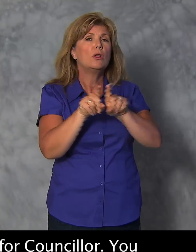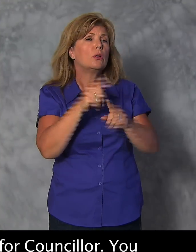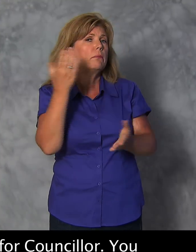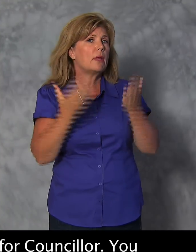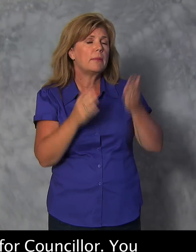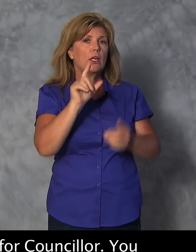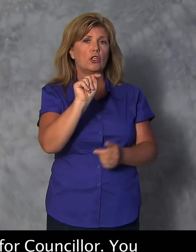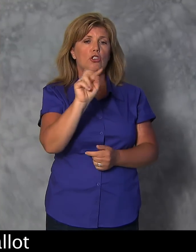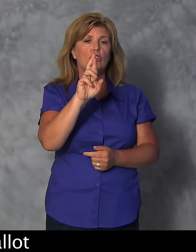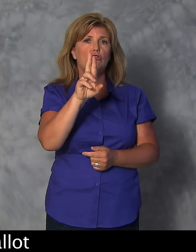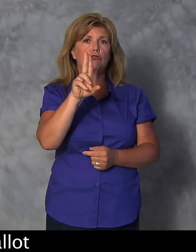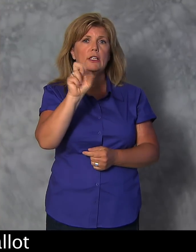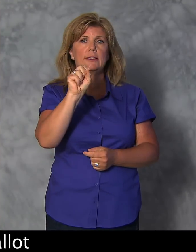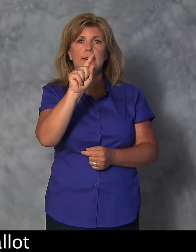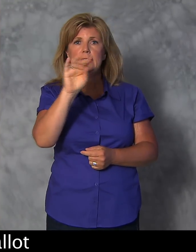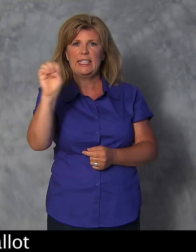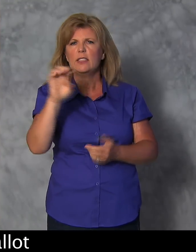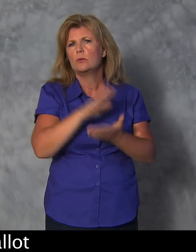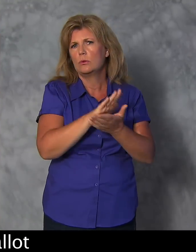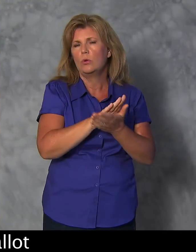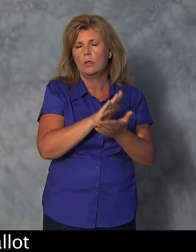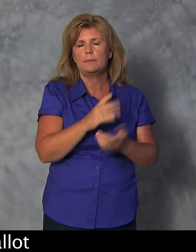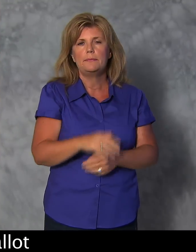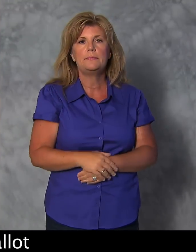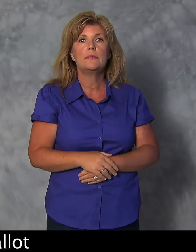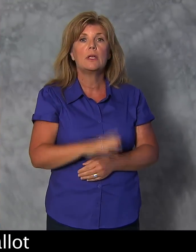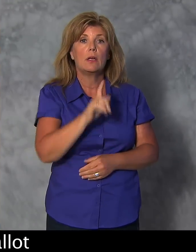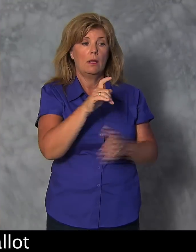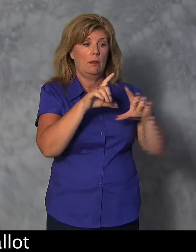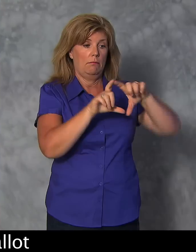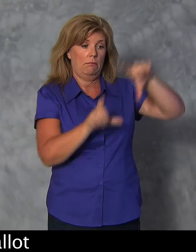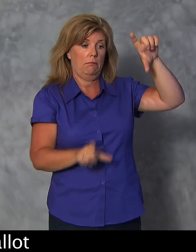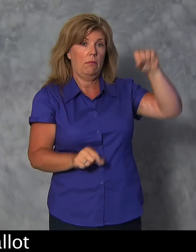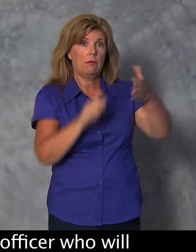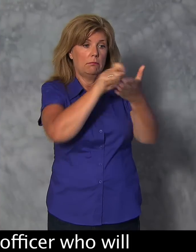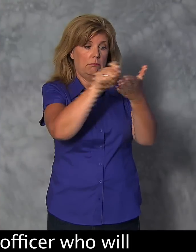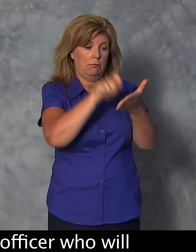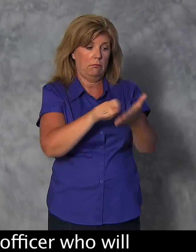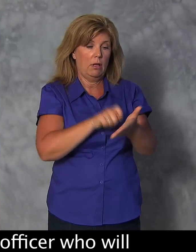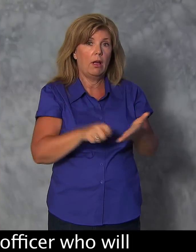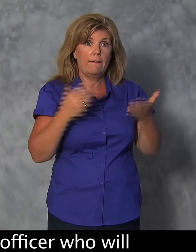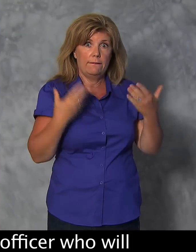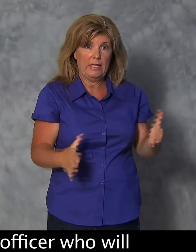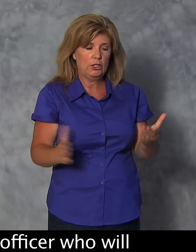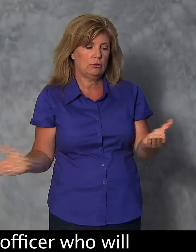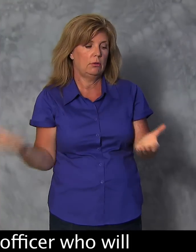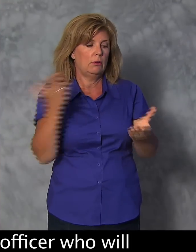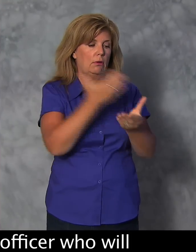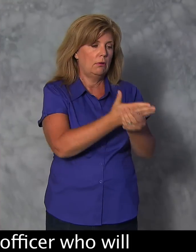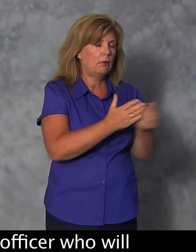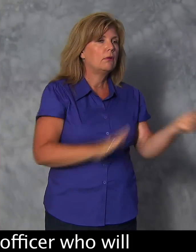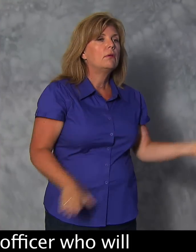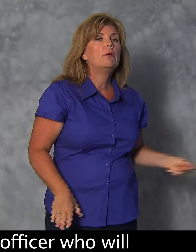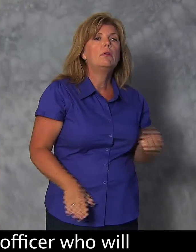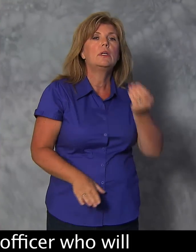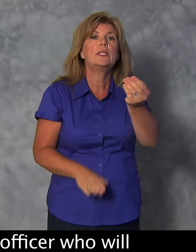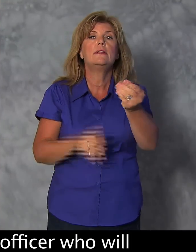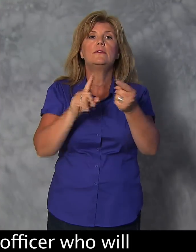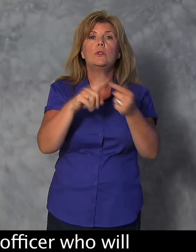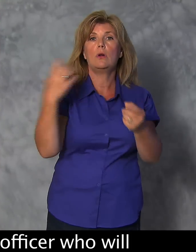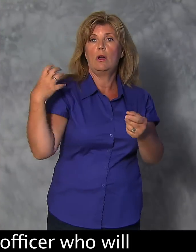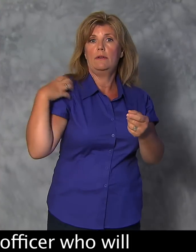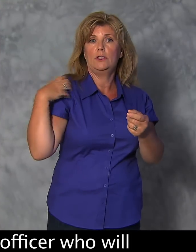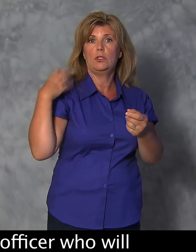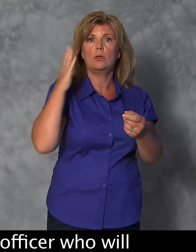school board trustee. Place your marked ballot in the secrecy folder and take it to the vote tabulator officer, who